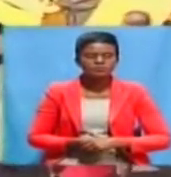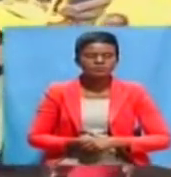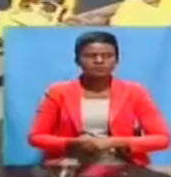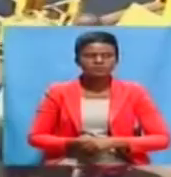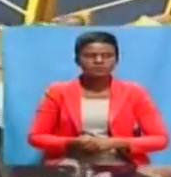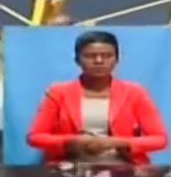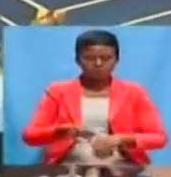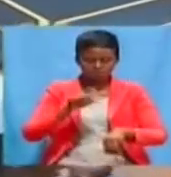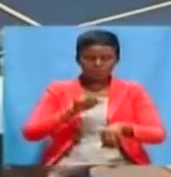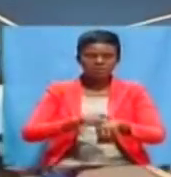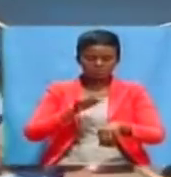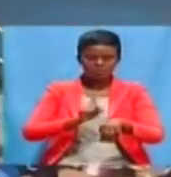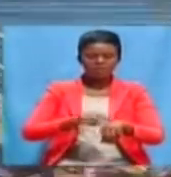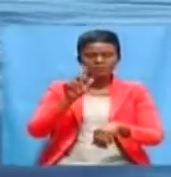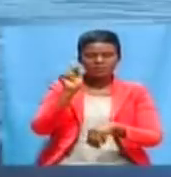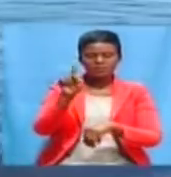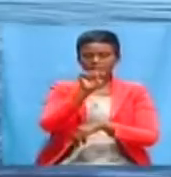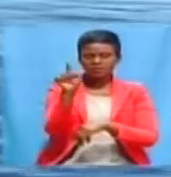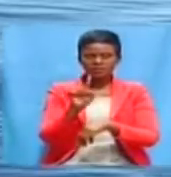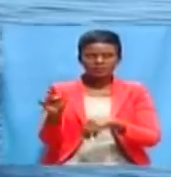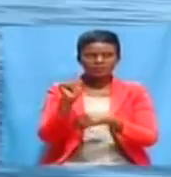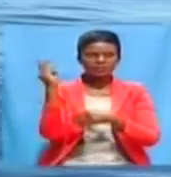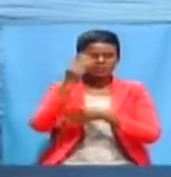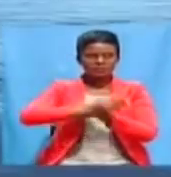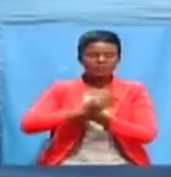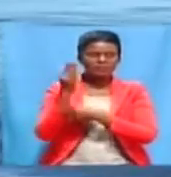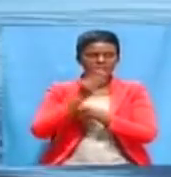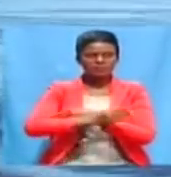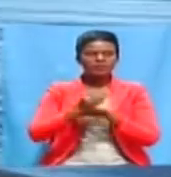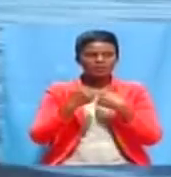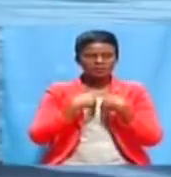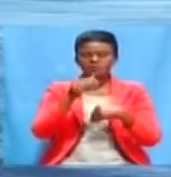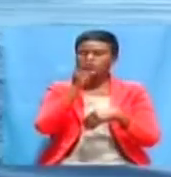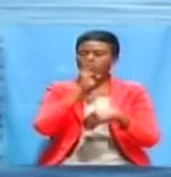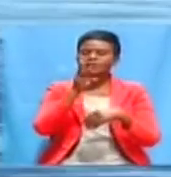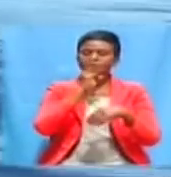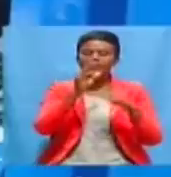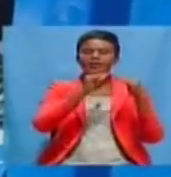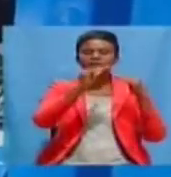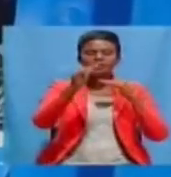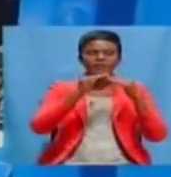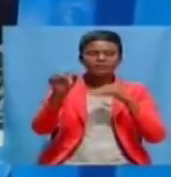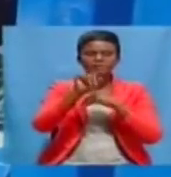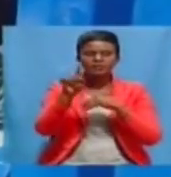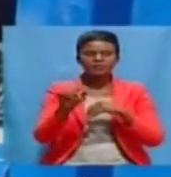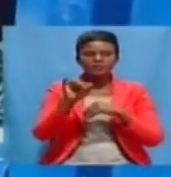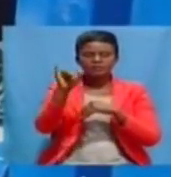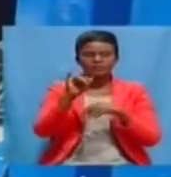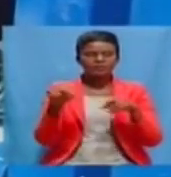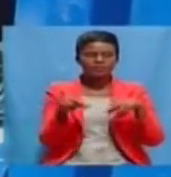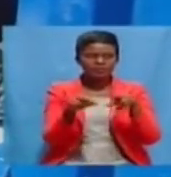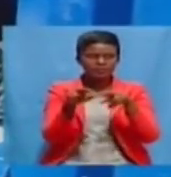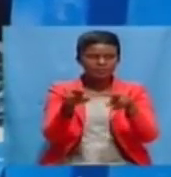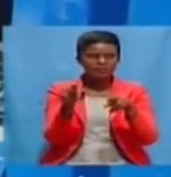The challenges at the Kazungula border post seem to be deepening with the rise in water levels on the Zambezi River, as government registers